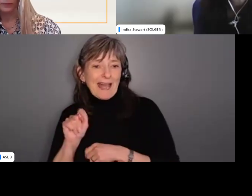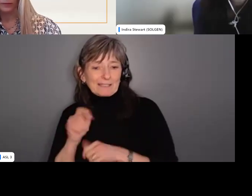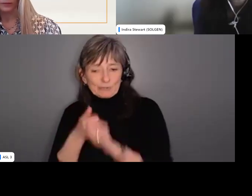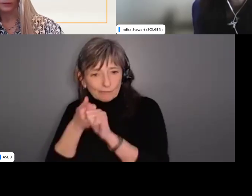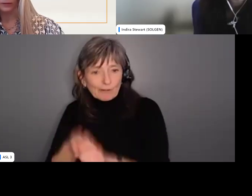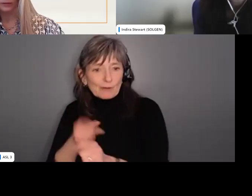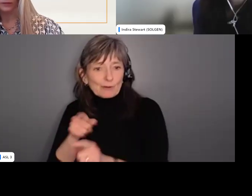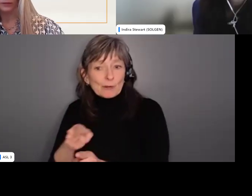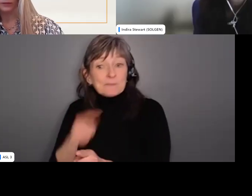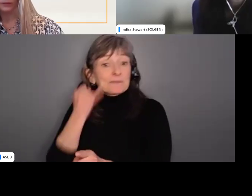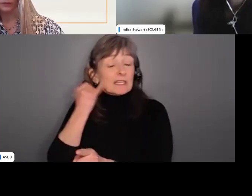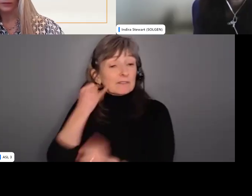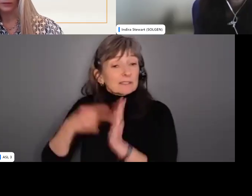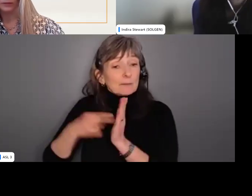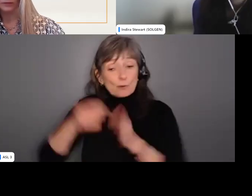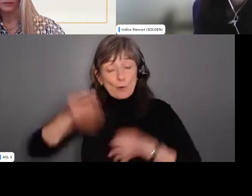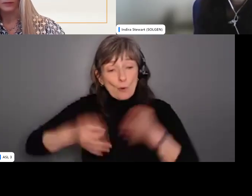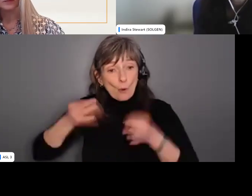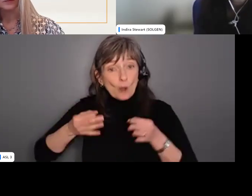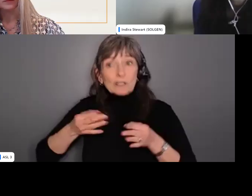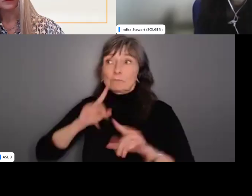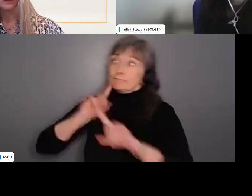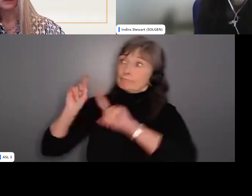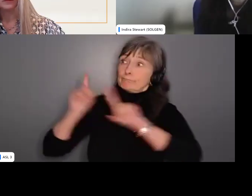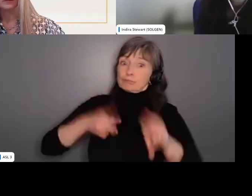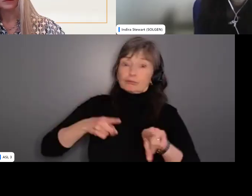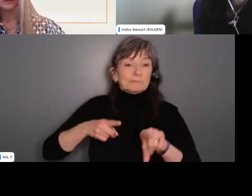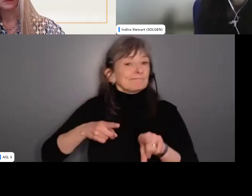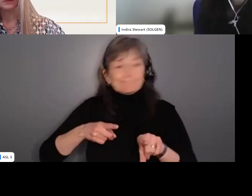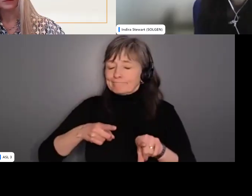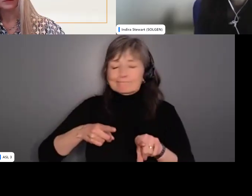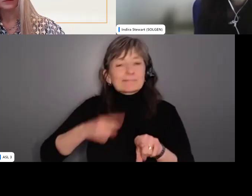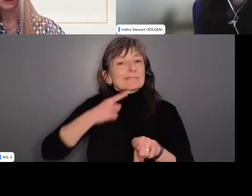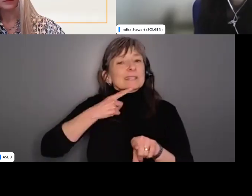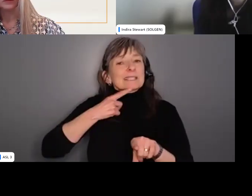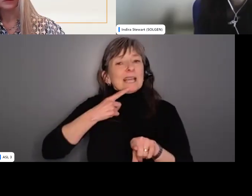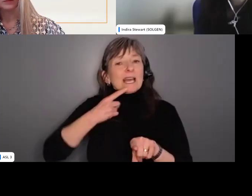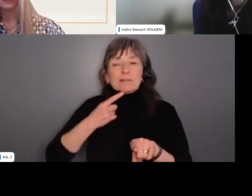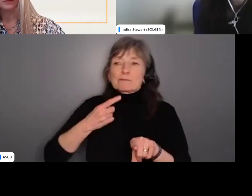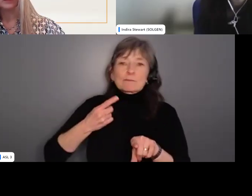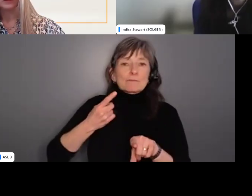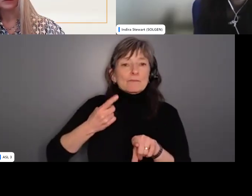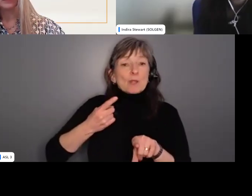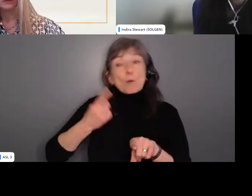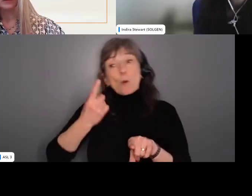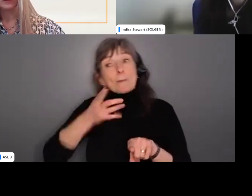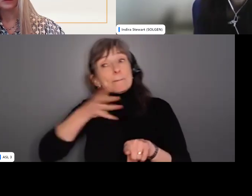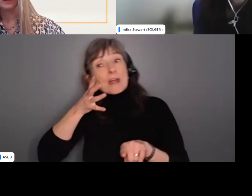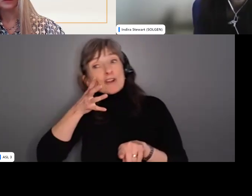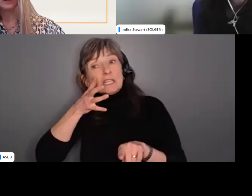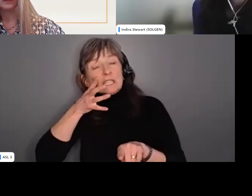a court has made an order denying access to the child by a parent of the child,